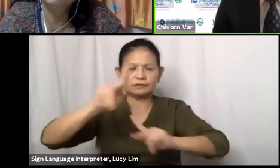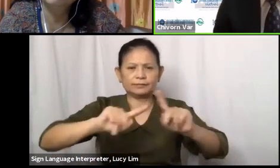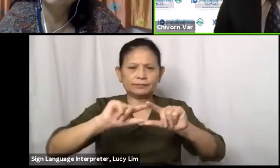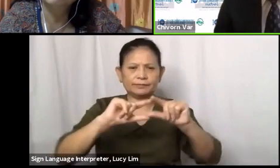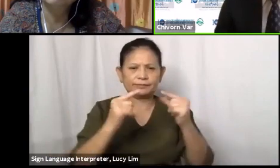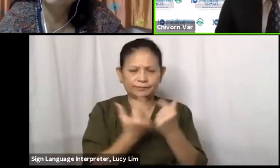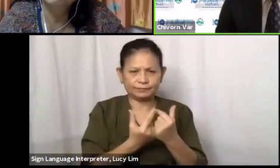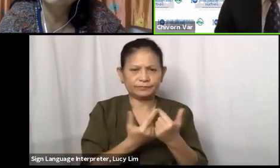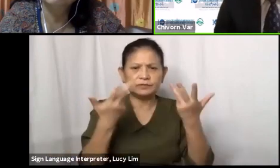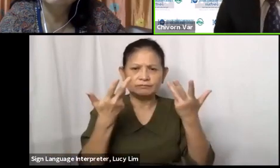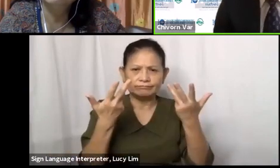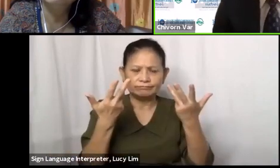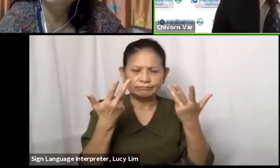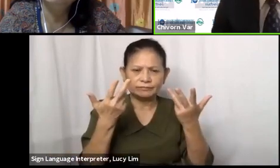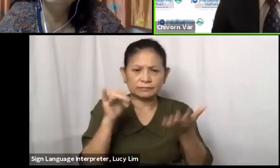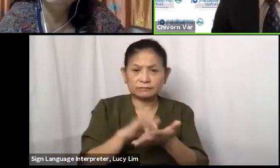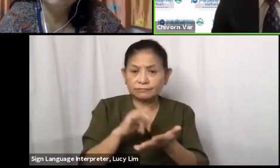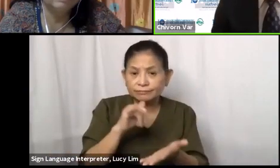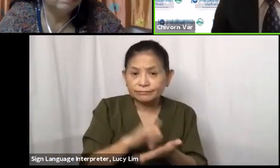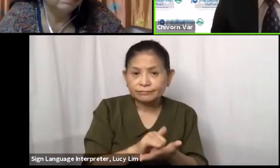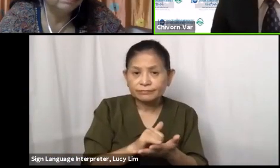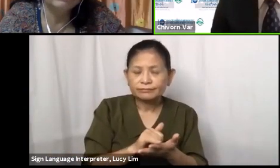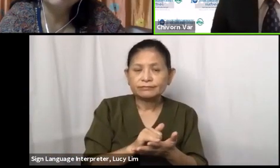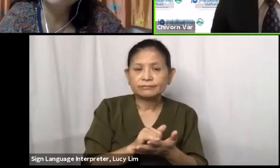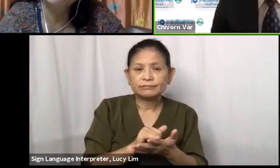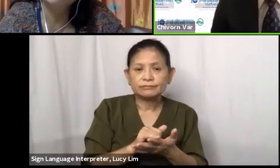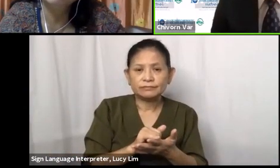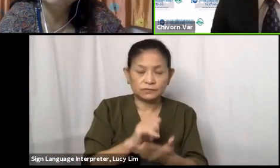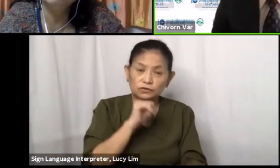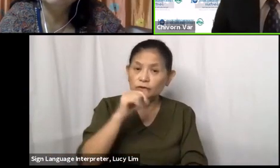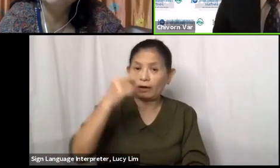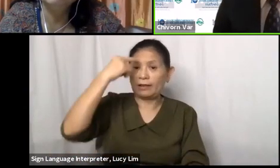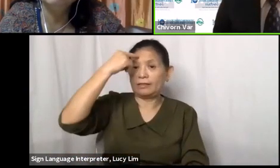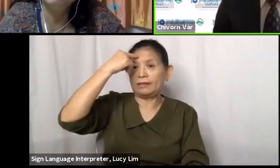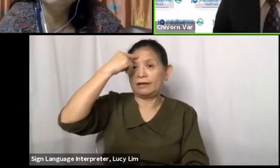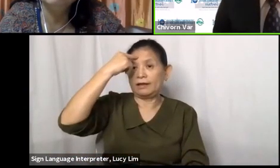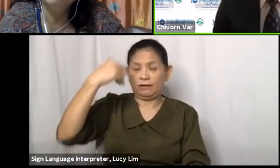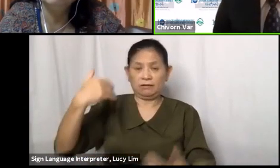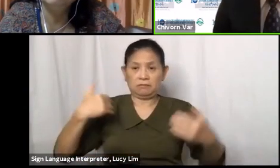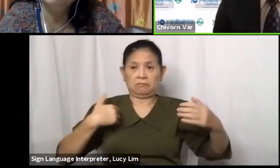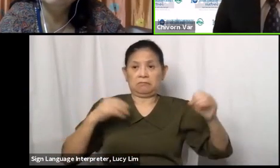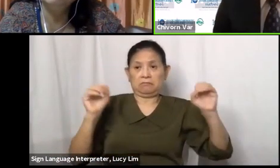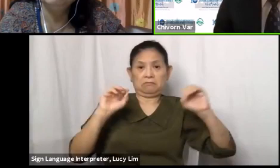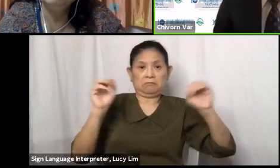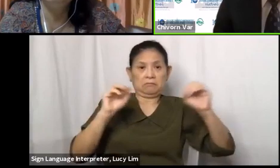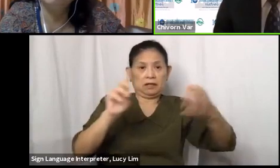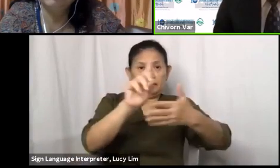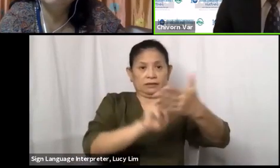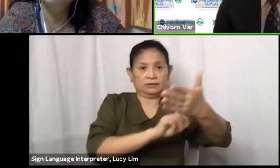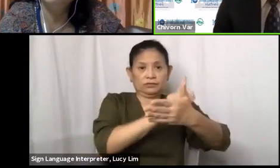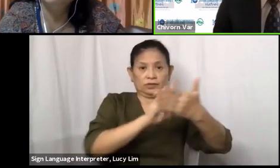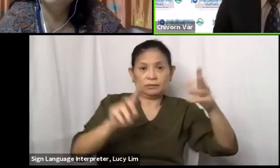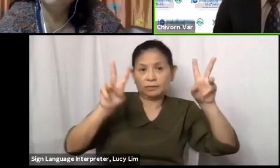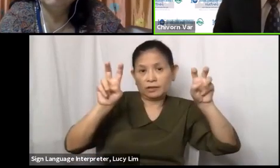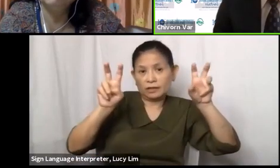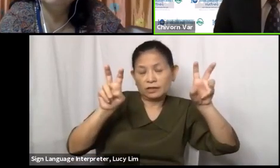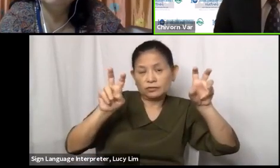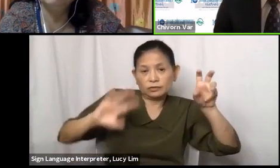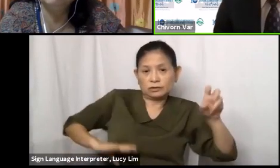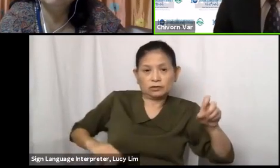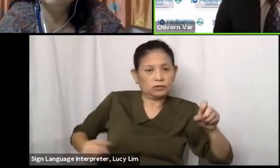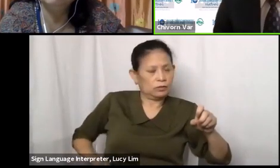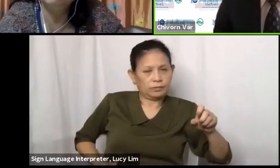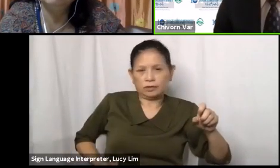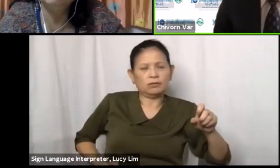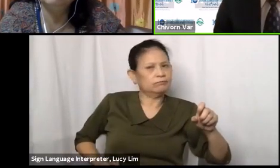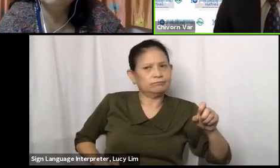having said this, it does not mean that we don't have discriminations issues in Cambodia.